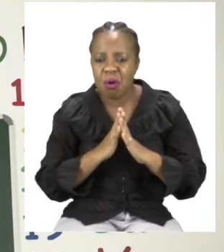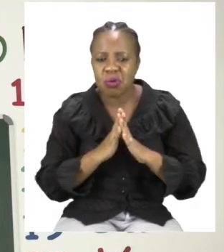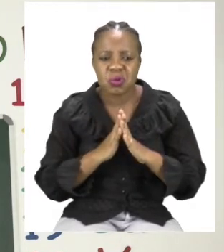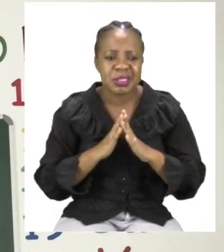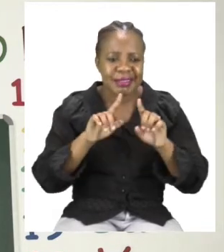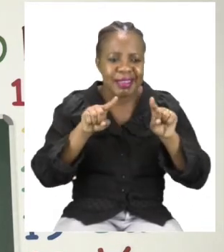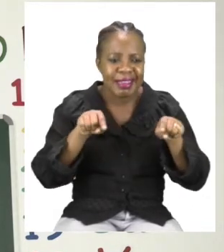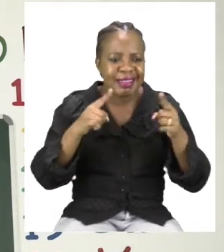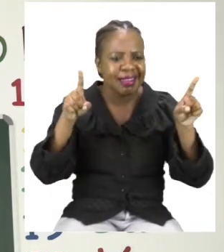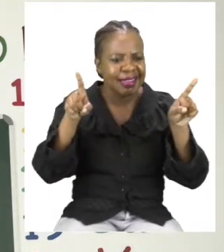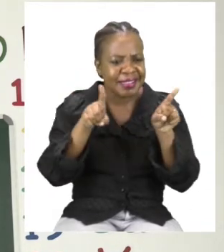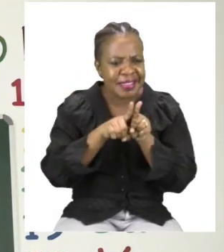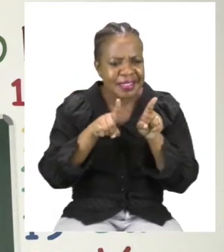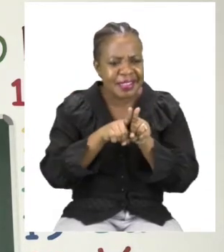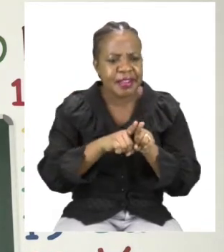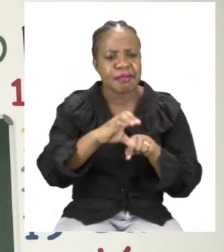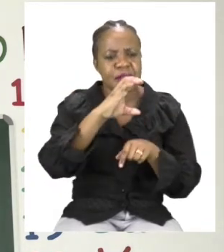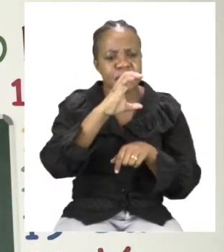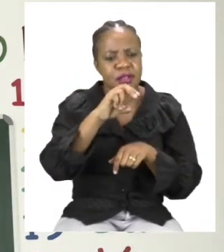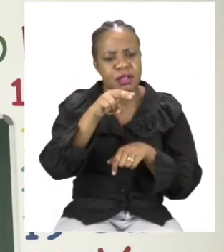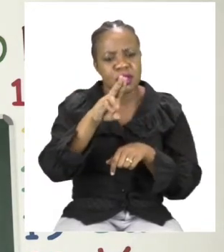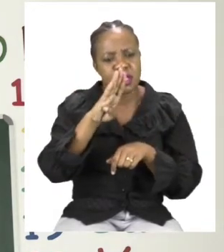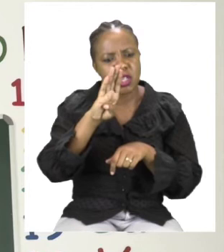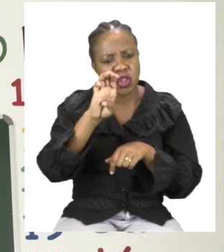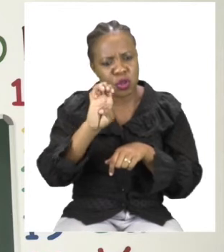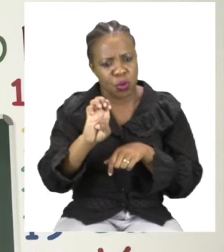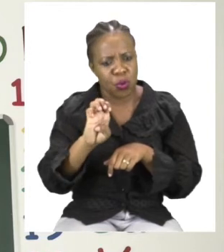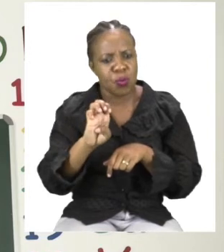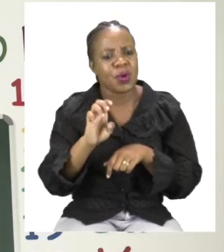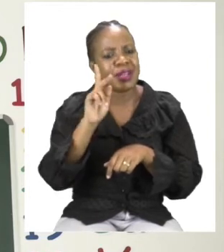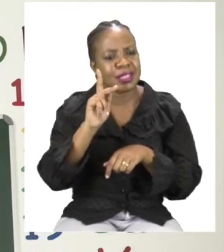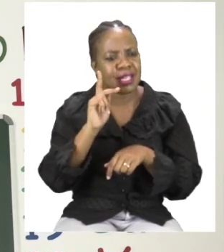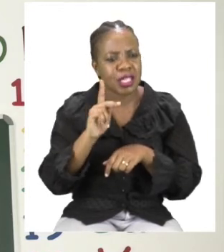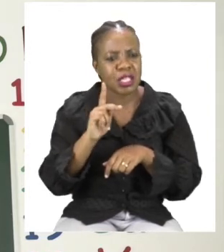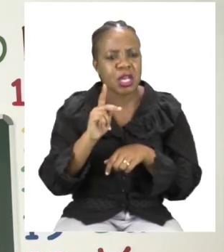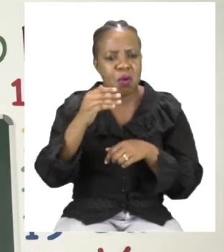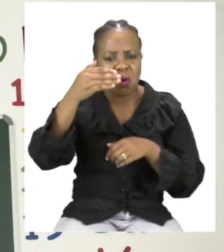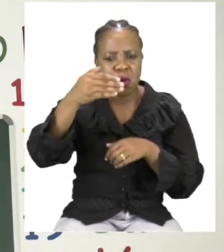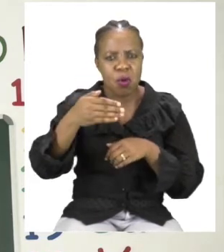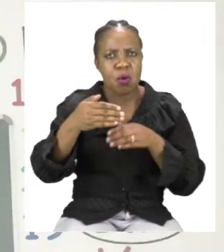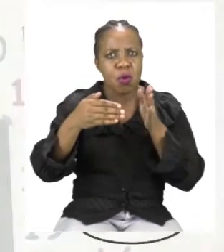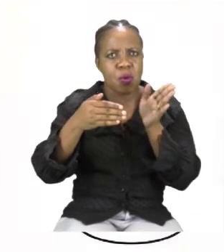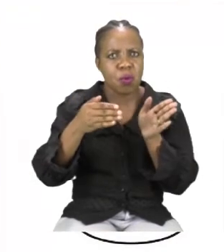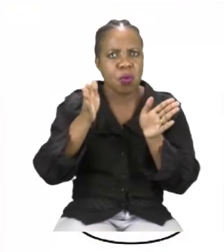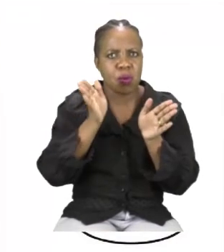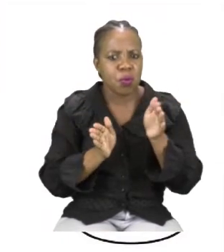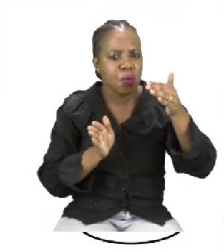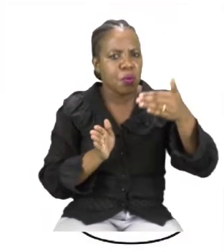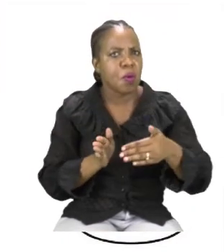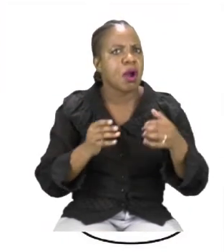that you count how many corners and sides it has. Let's move on to the next shape in our